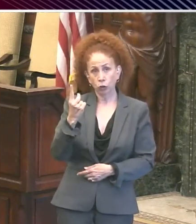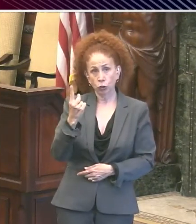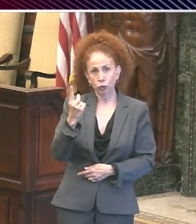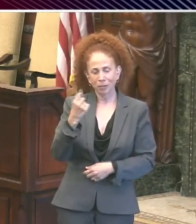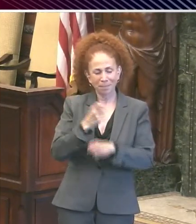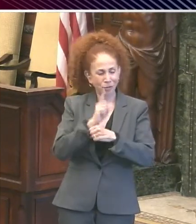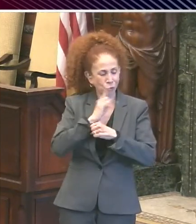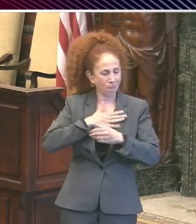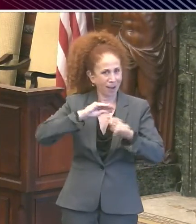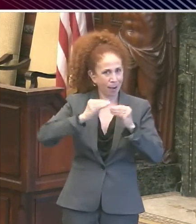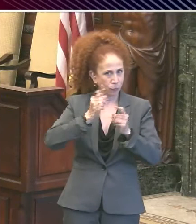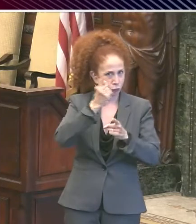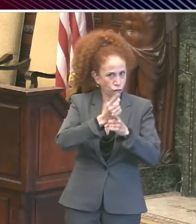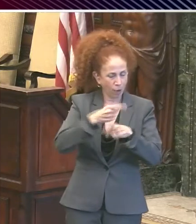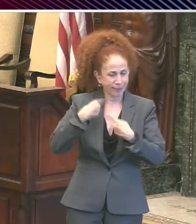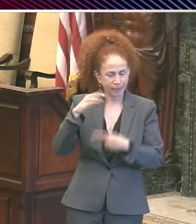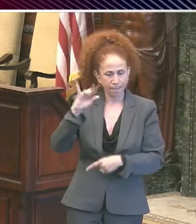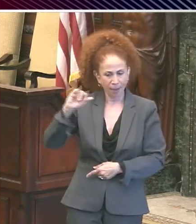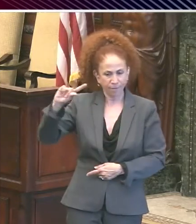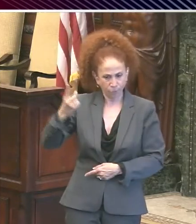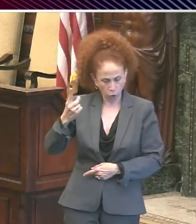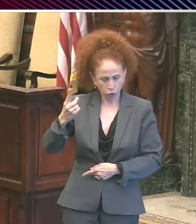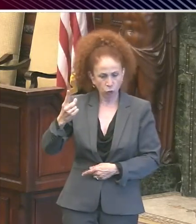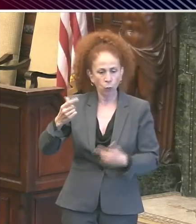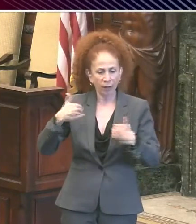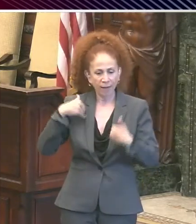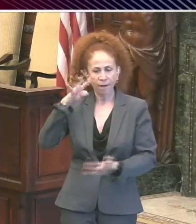make sure we get the numbers right, we've done